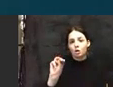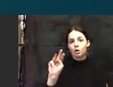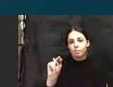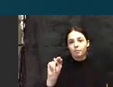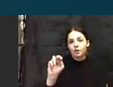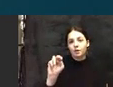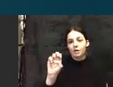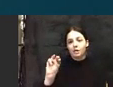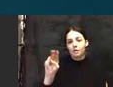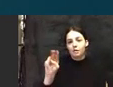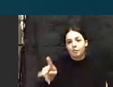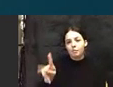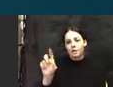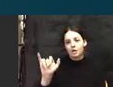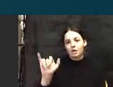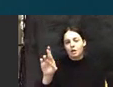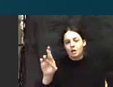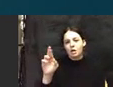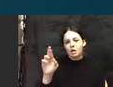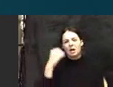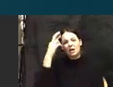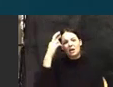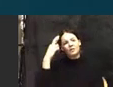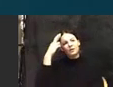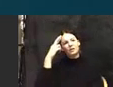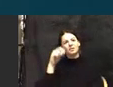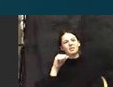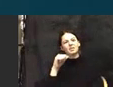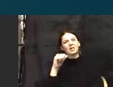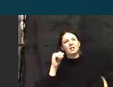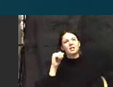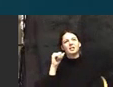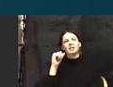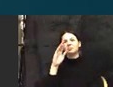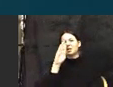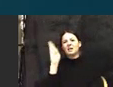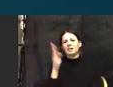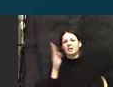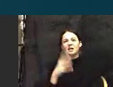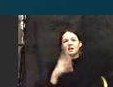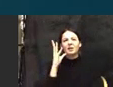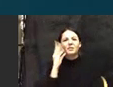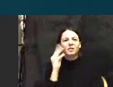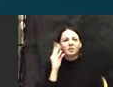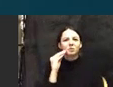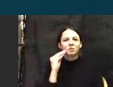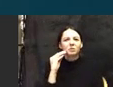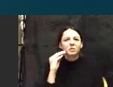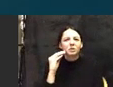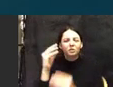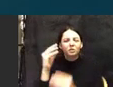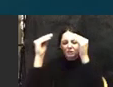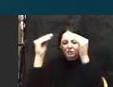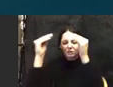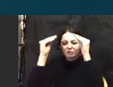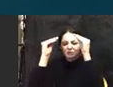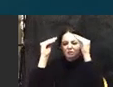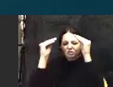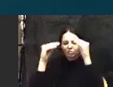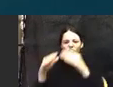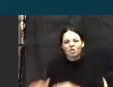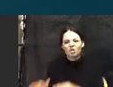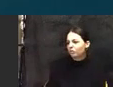I was never taught about the Ottoman Empire growing up, except for things that my parents might have mentioned. But I know for sure my husband, who grew